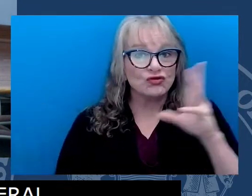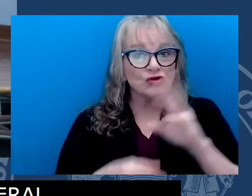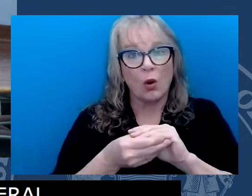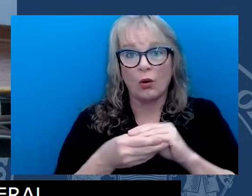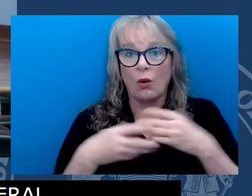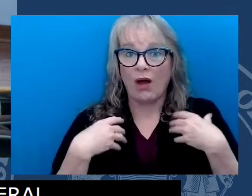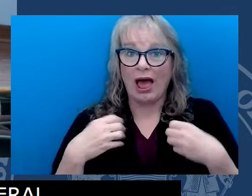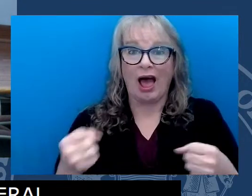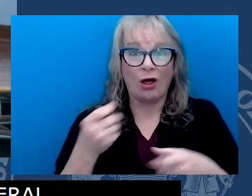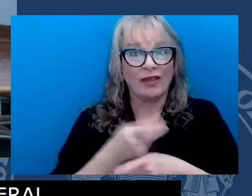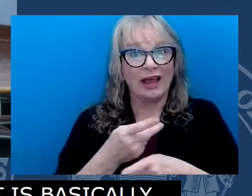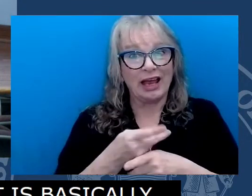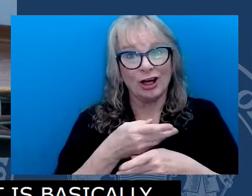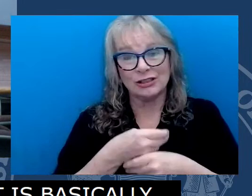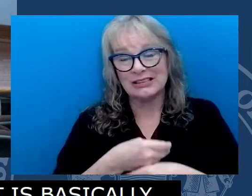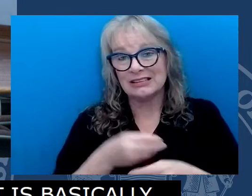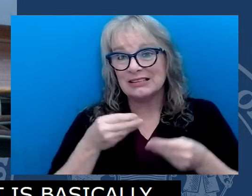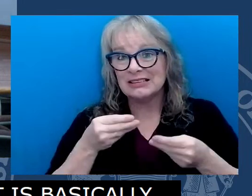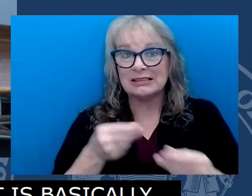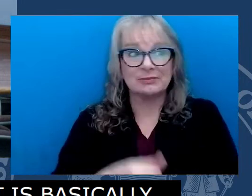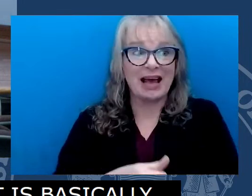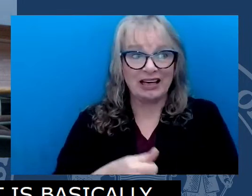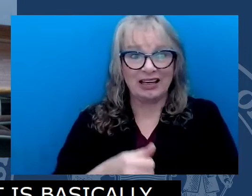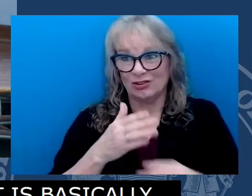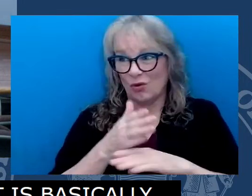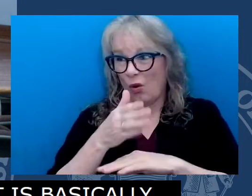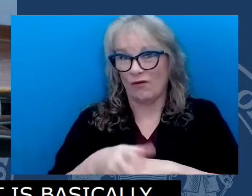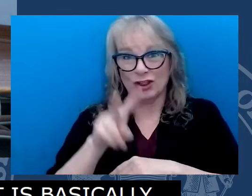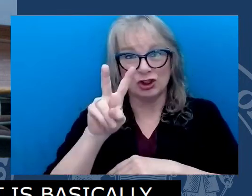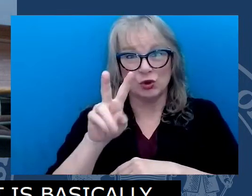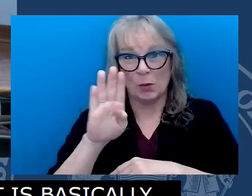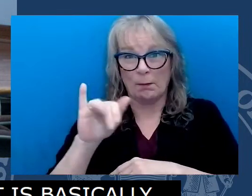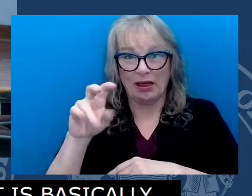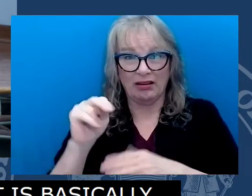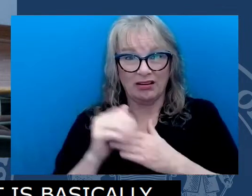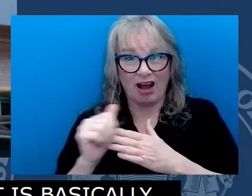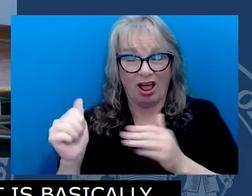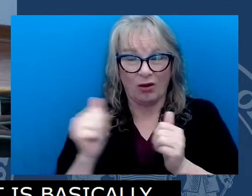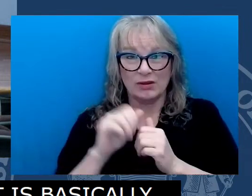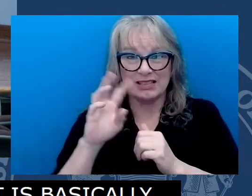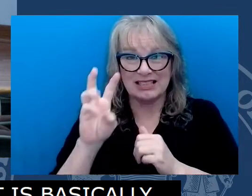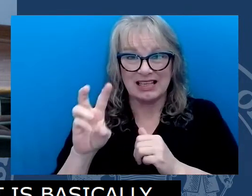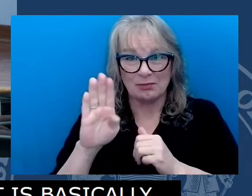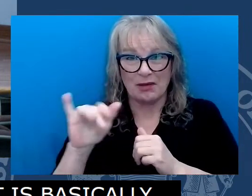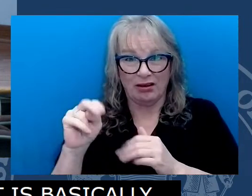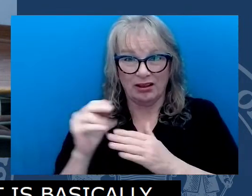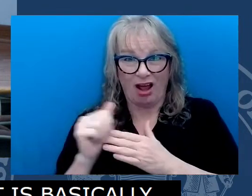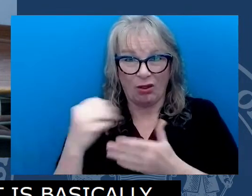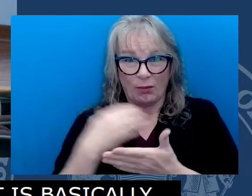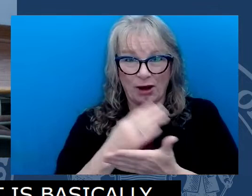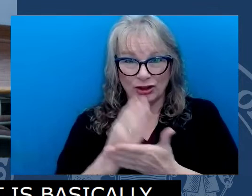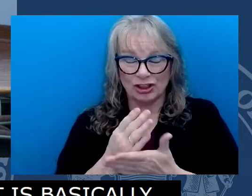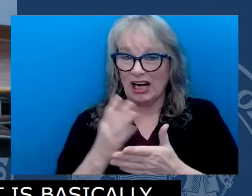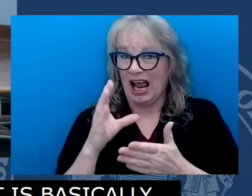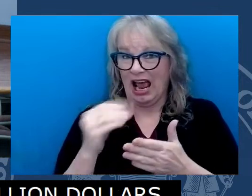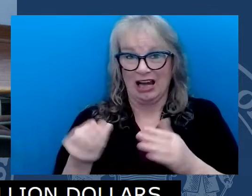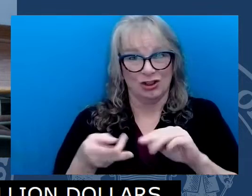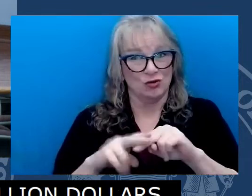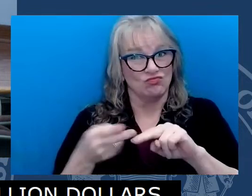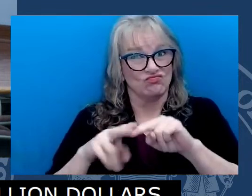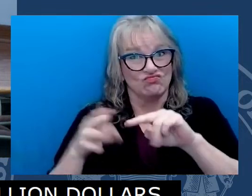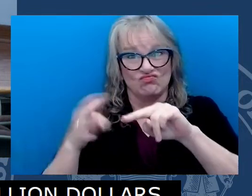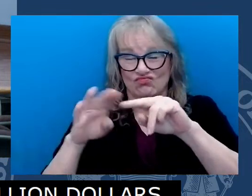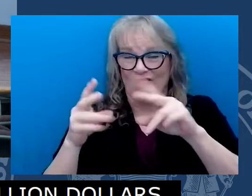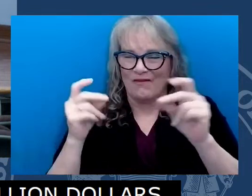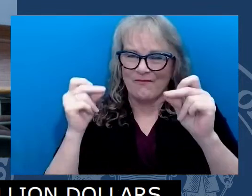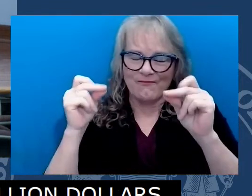$2 billion and a $6 billion budget and growing at a rate faster than our revenue growth. Now, you